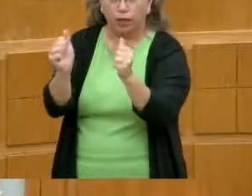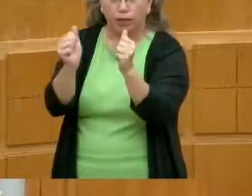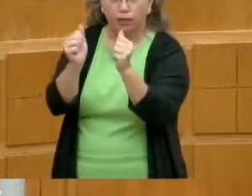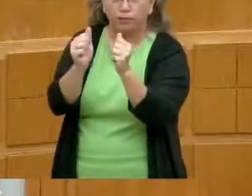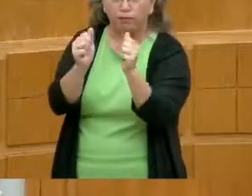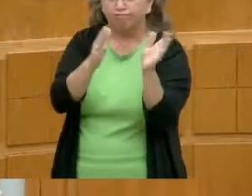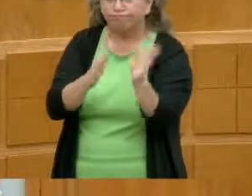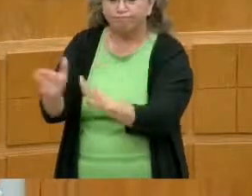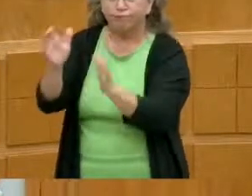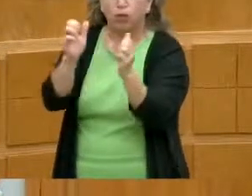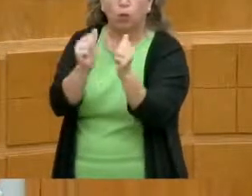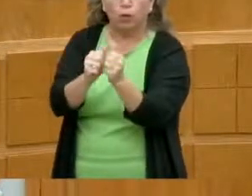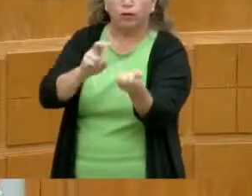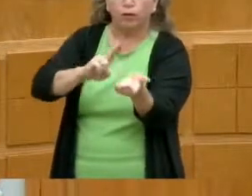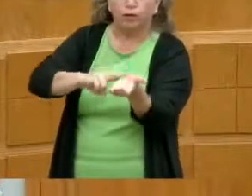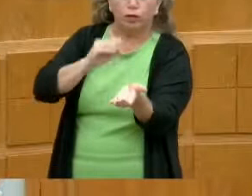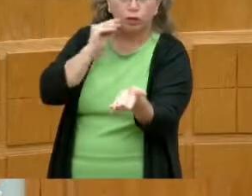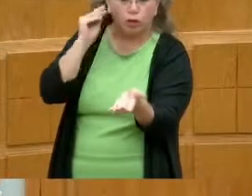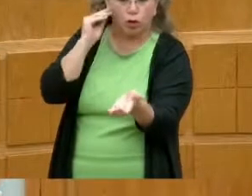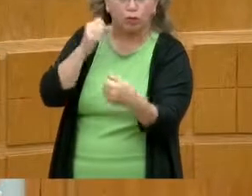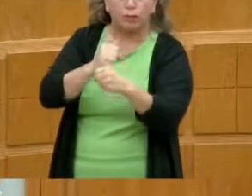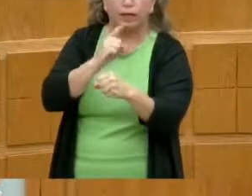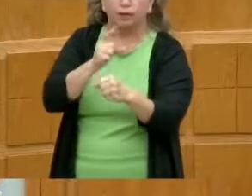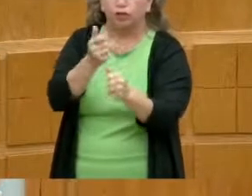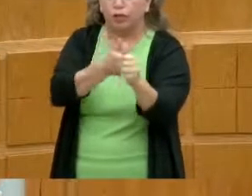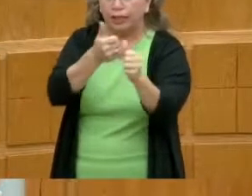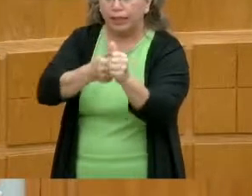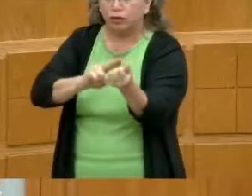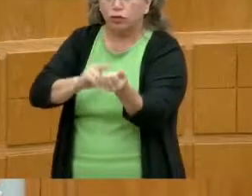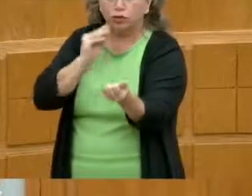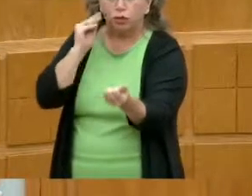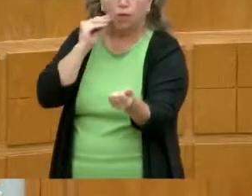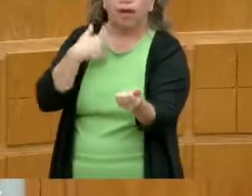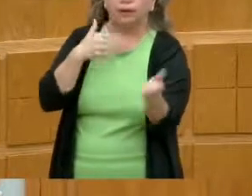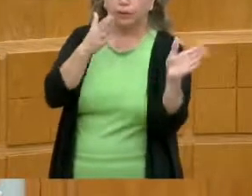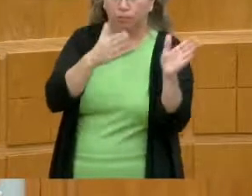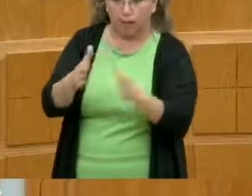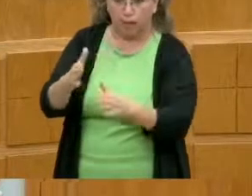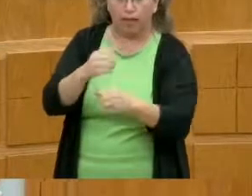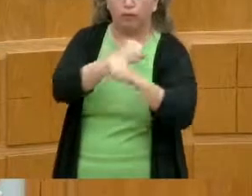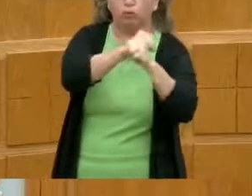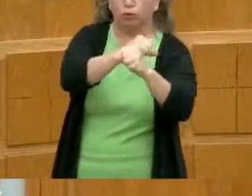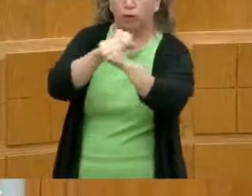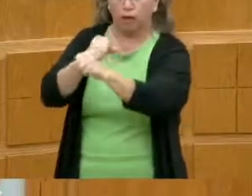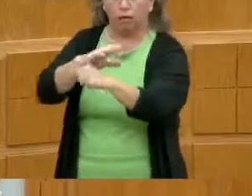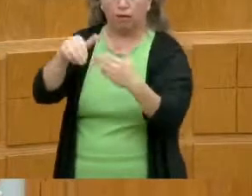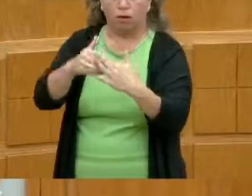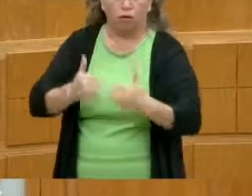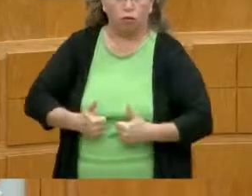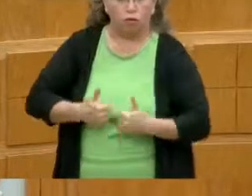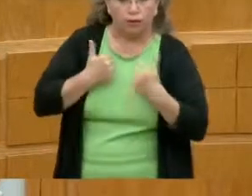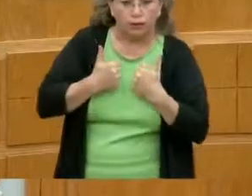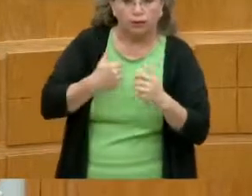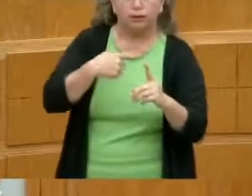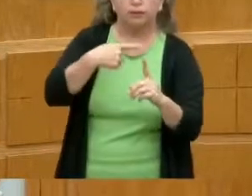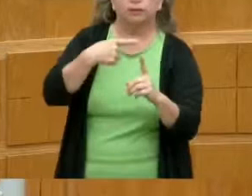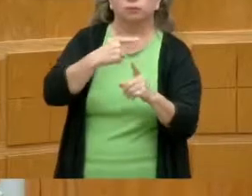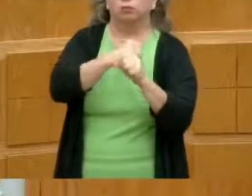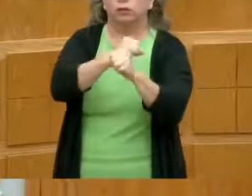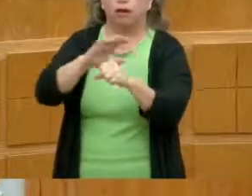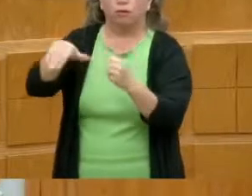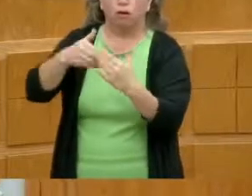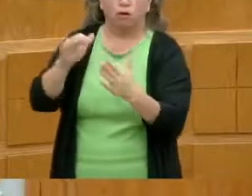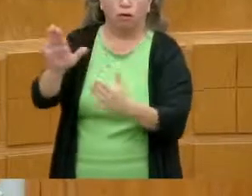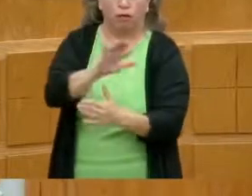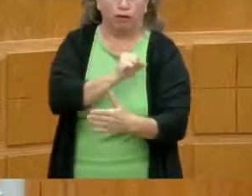a plan to protect the health and safety of the persons there as well as their staff. And then to remind us of some of the high-risk